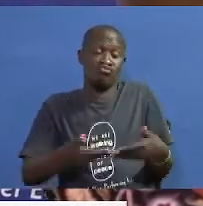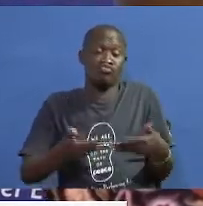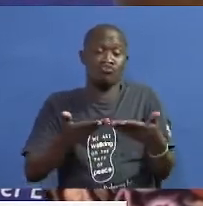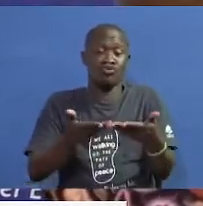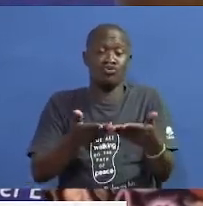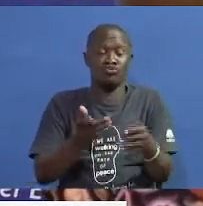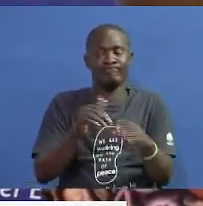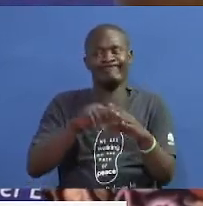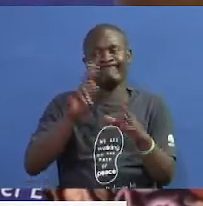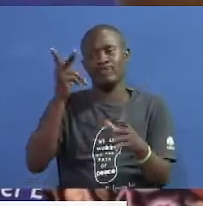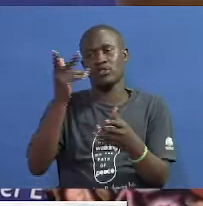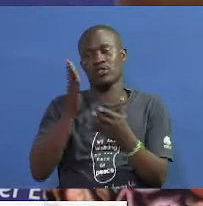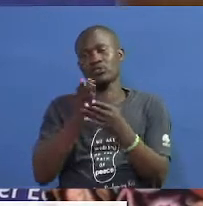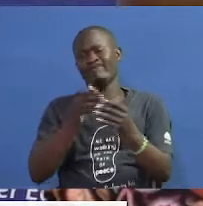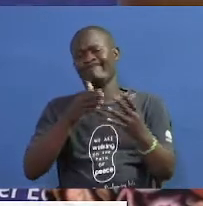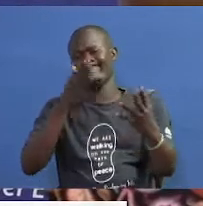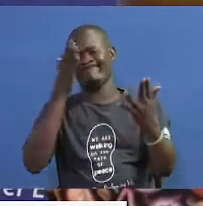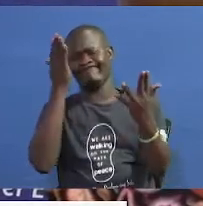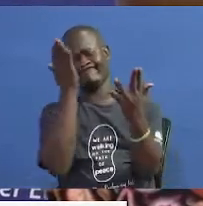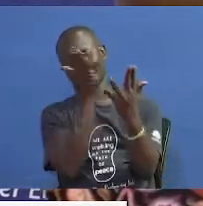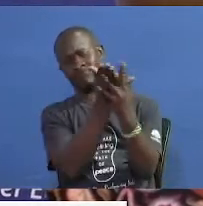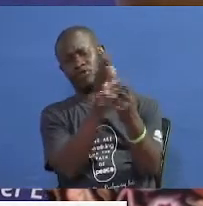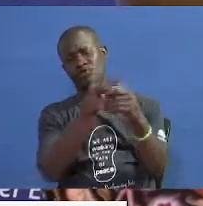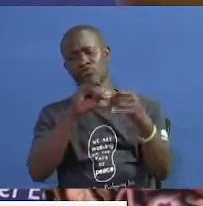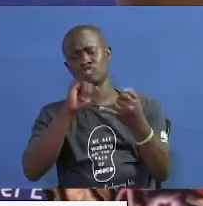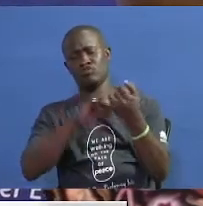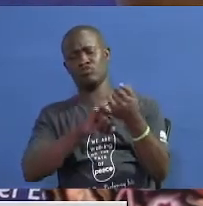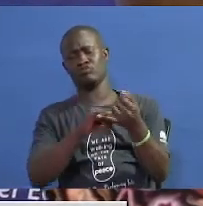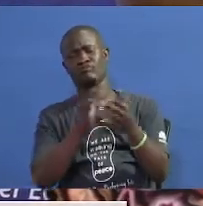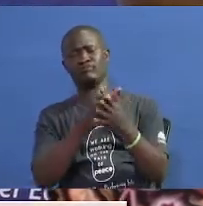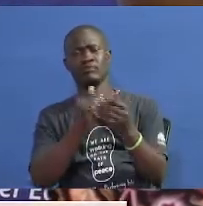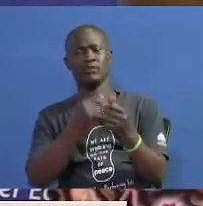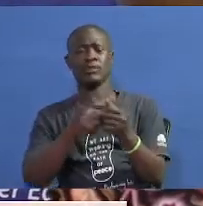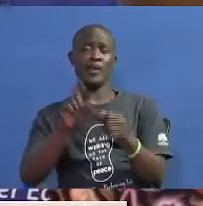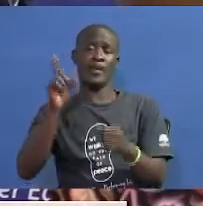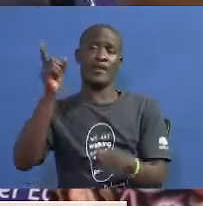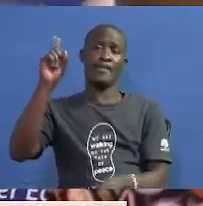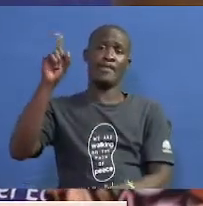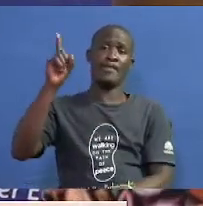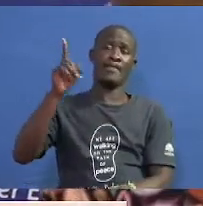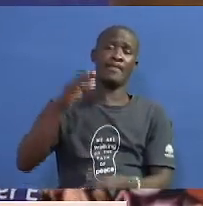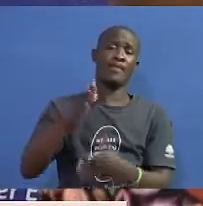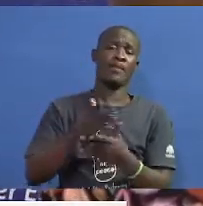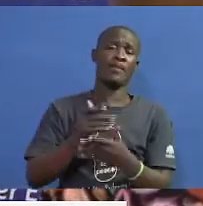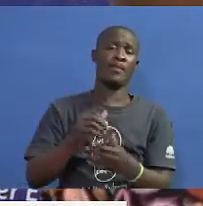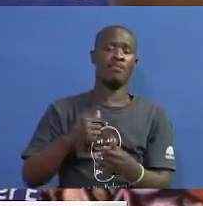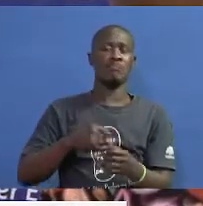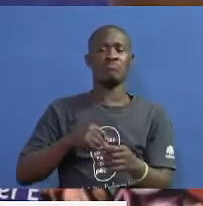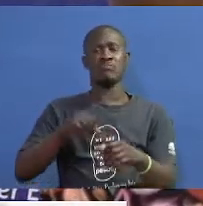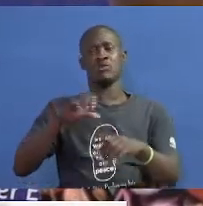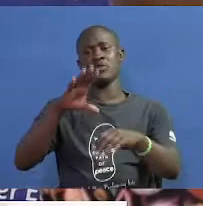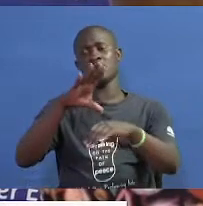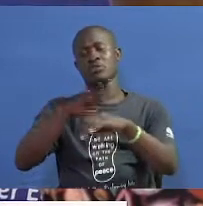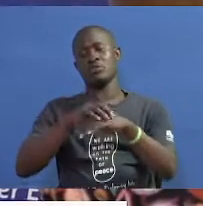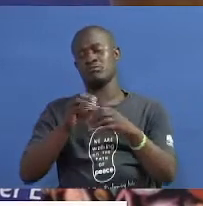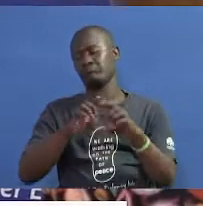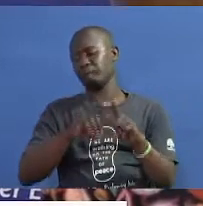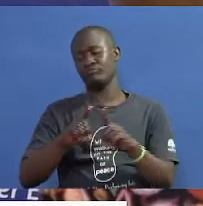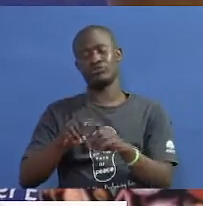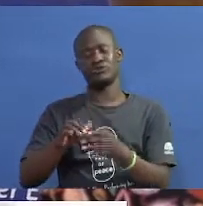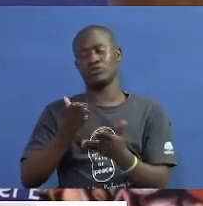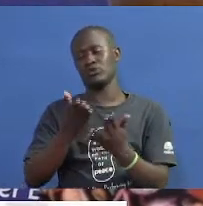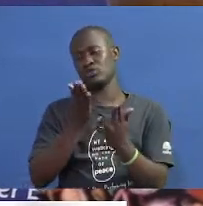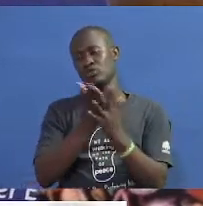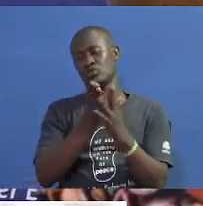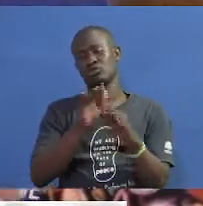this in Kenya as a midwife, because it's quite different as an obstetrician in Nairobi versus what you're going to be doing as a midwife in